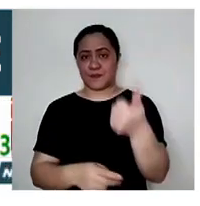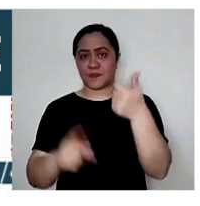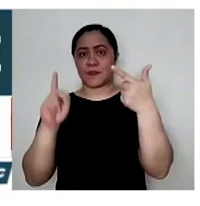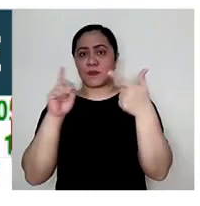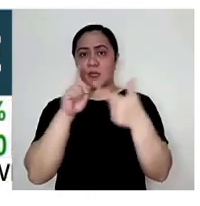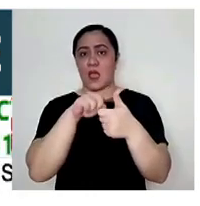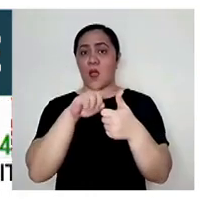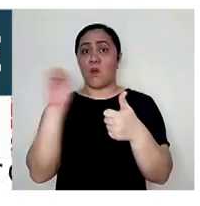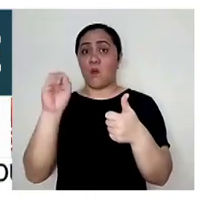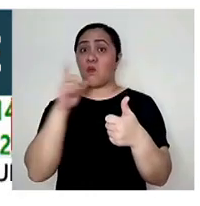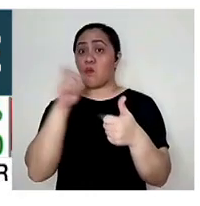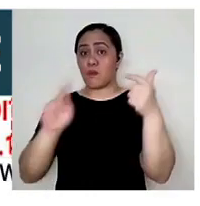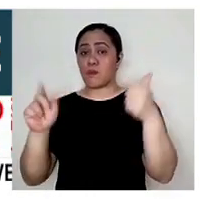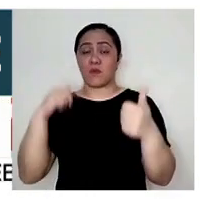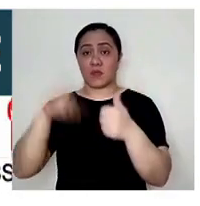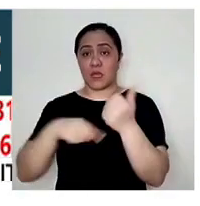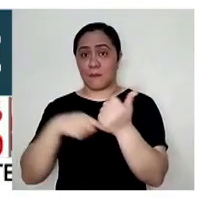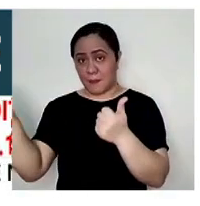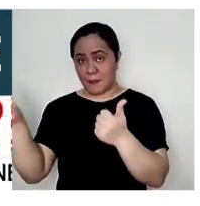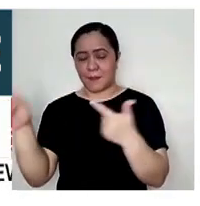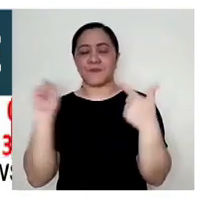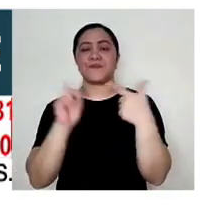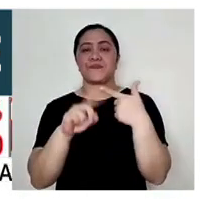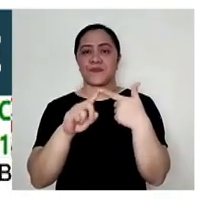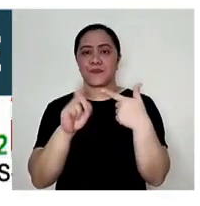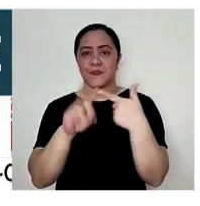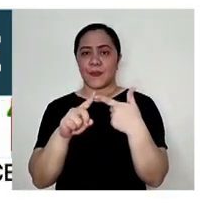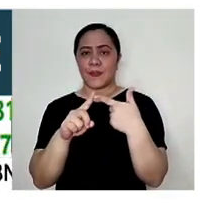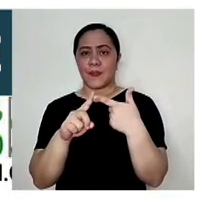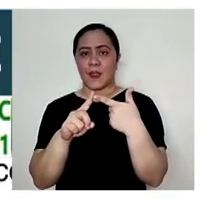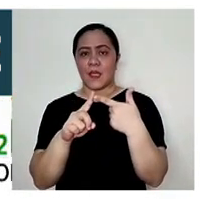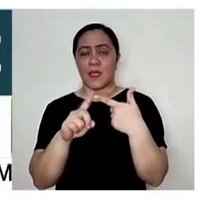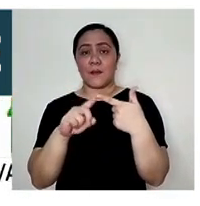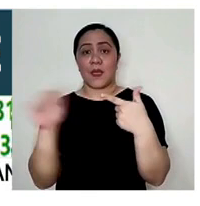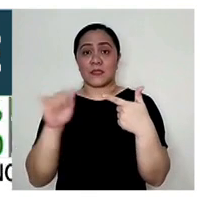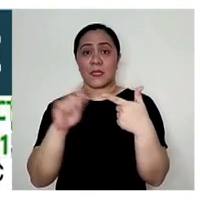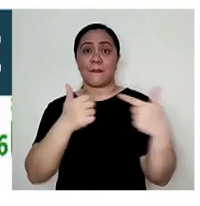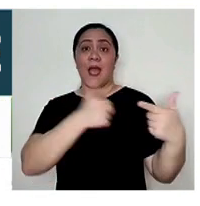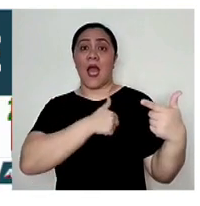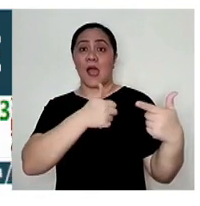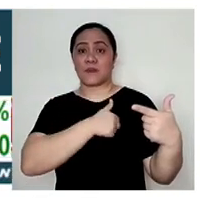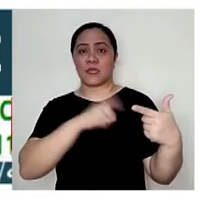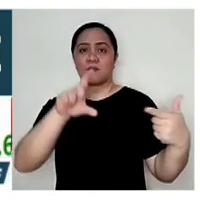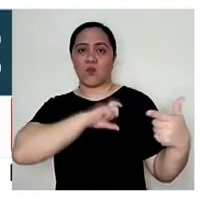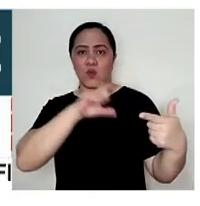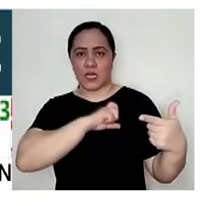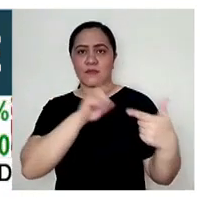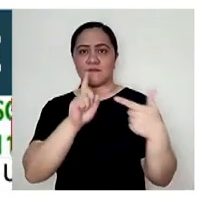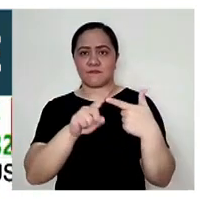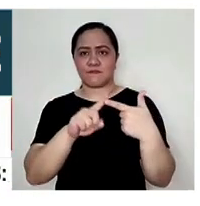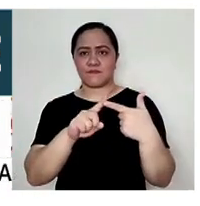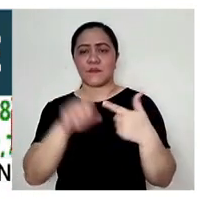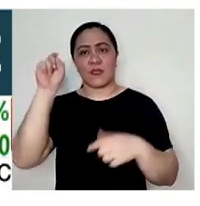vaccine will be vaccinated first. That's the priority, along with the Philippine National Police and then the armed forces of the